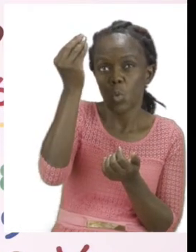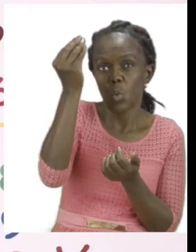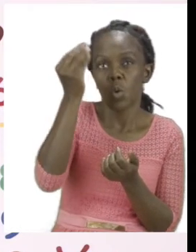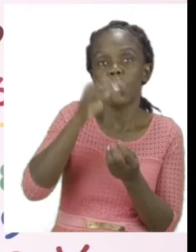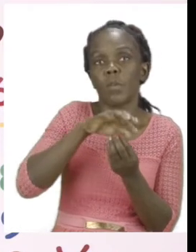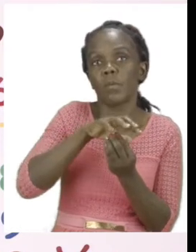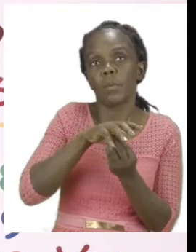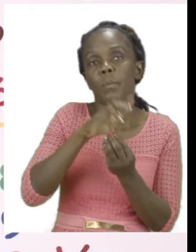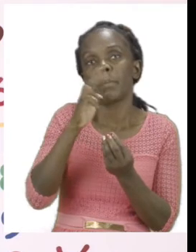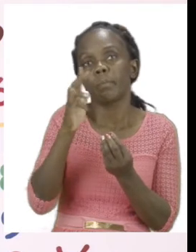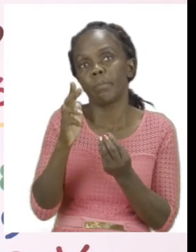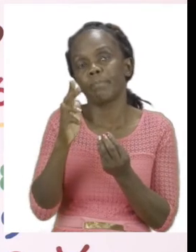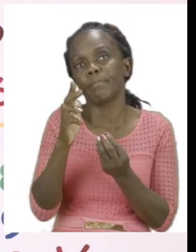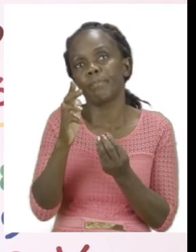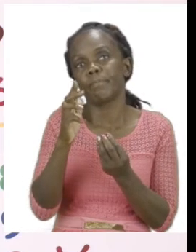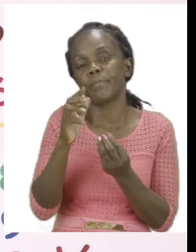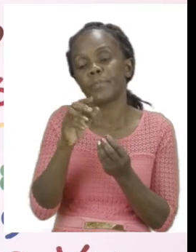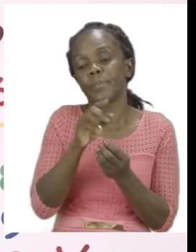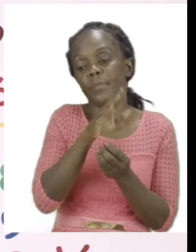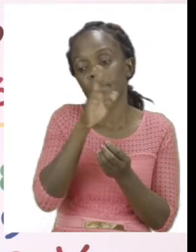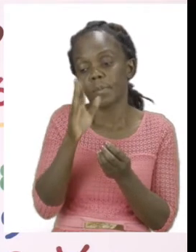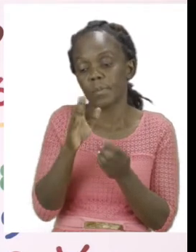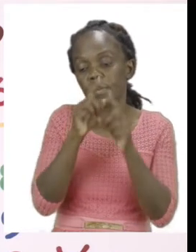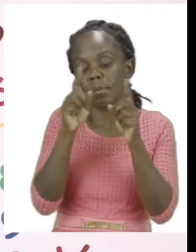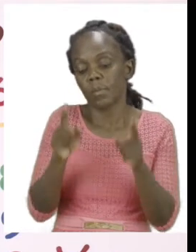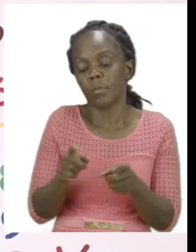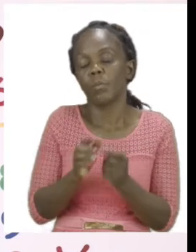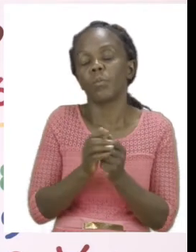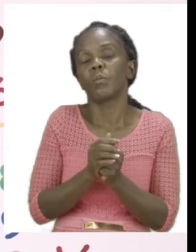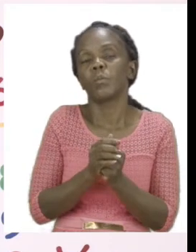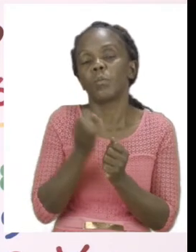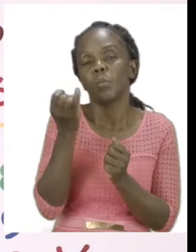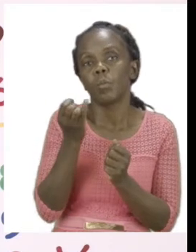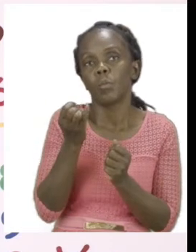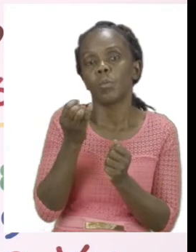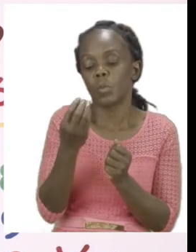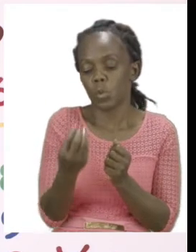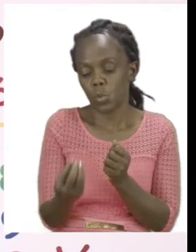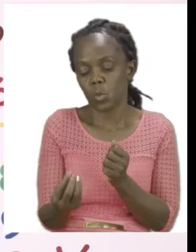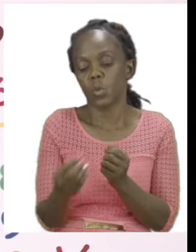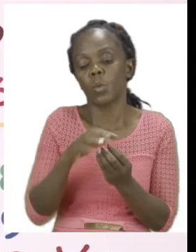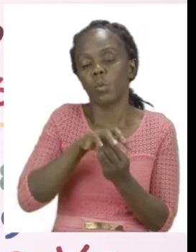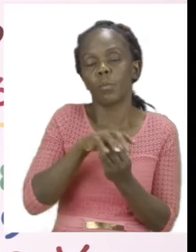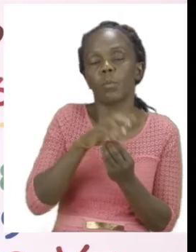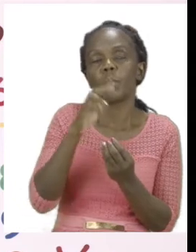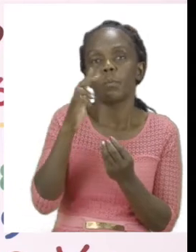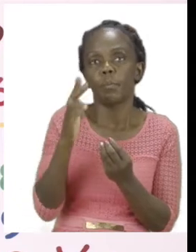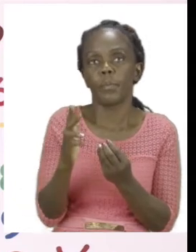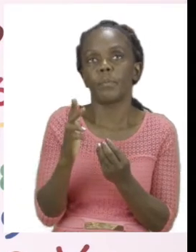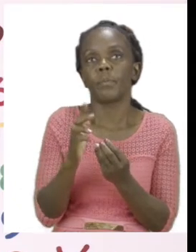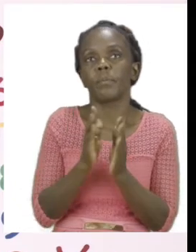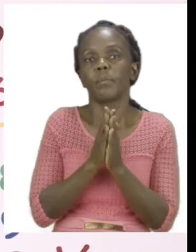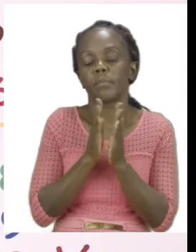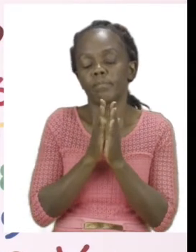short family member in the other box. Take your time, make sure that you draw them nicely with proper